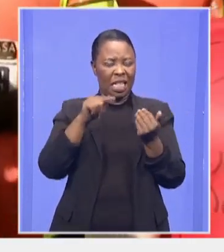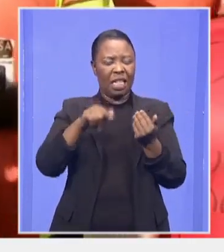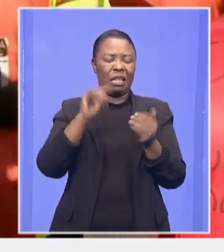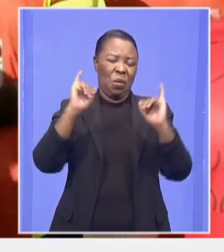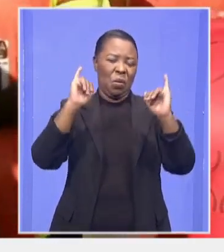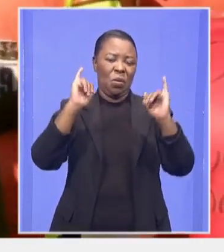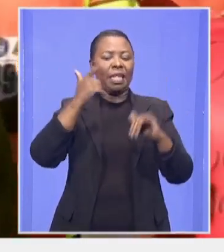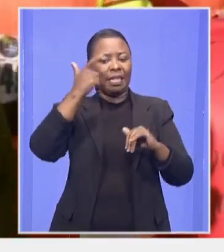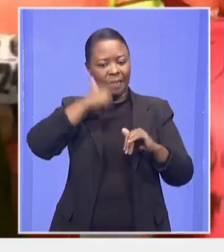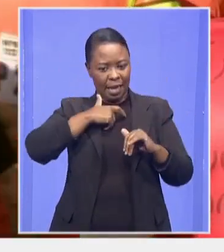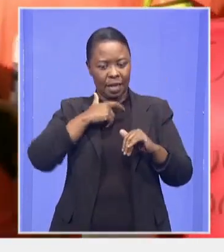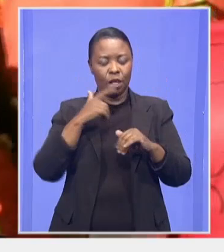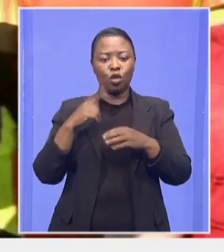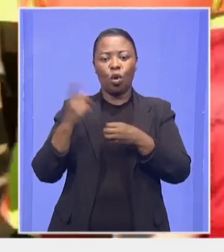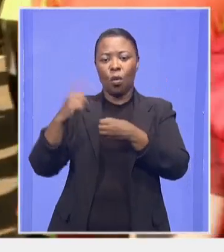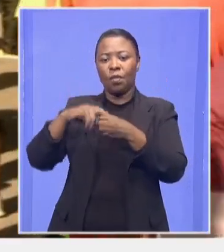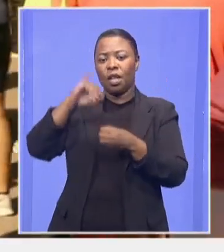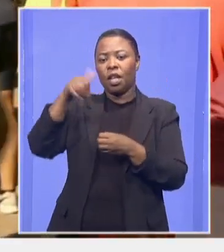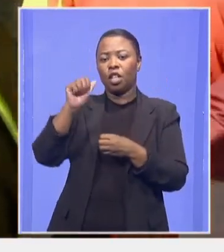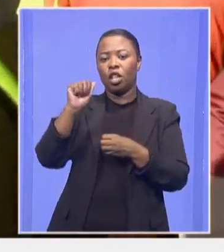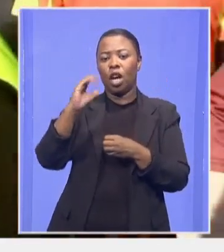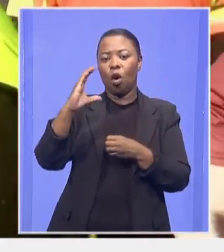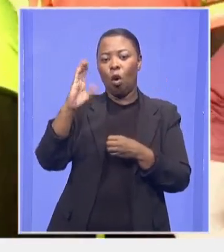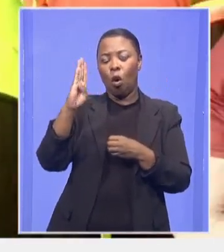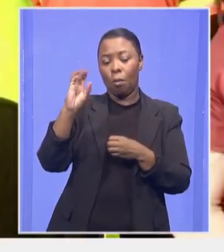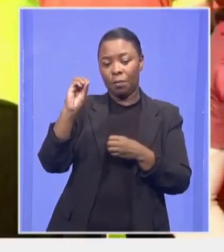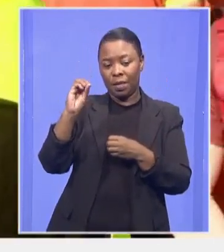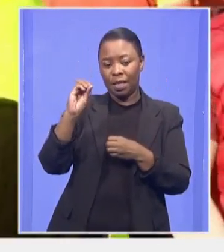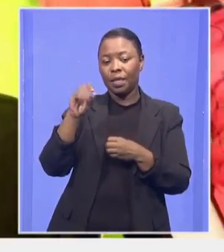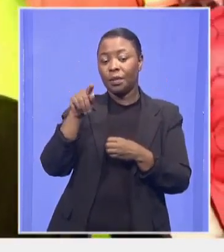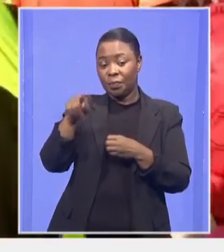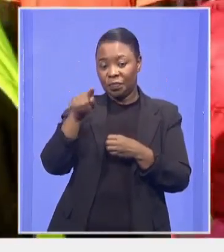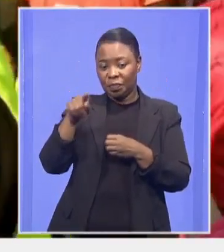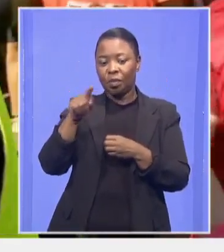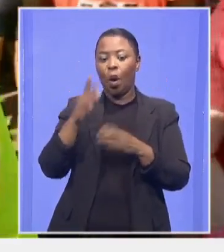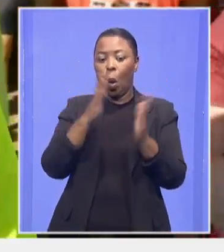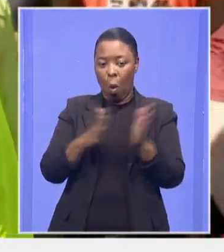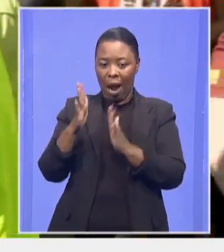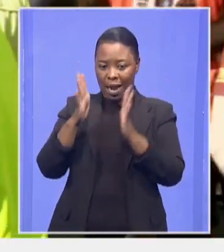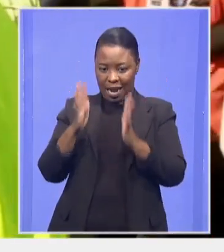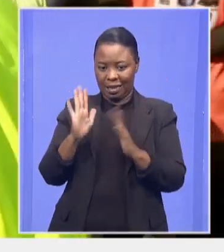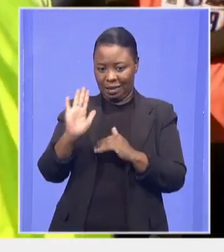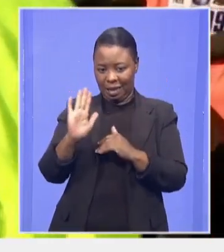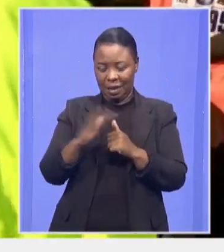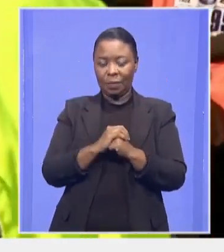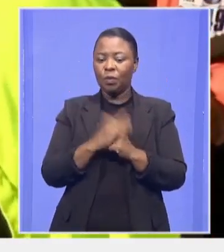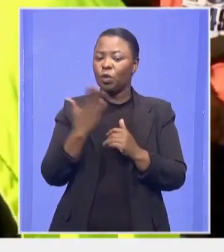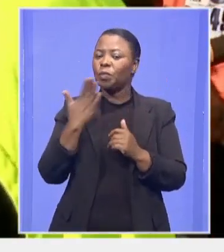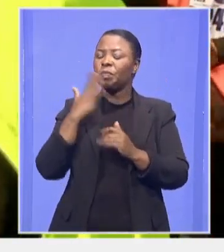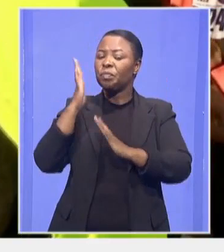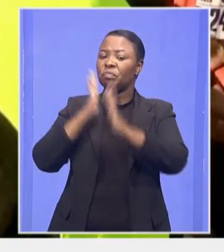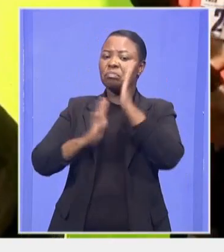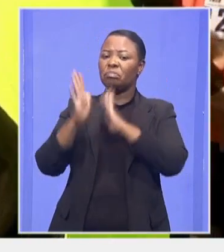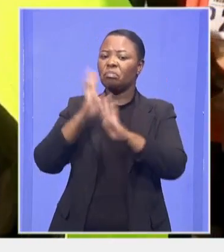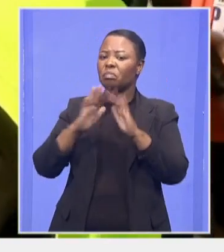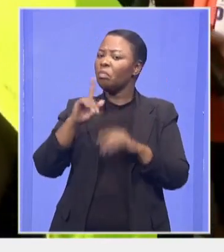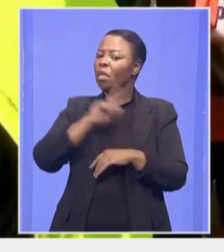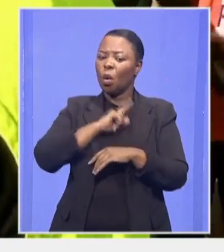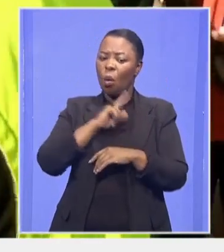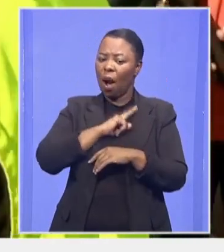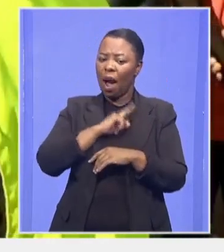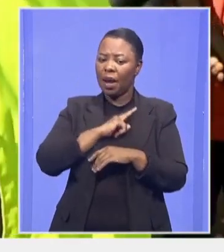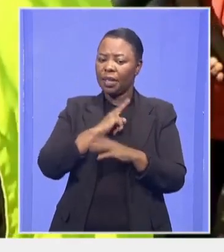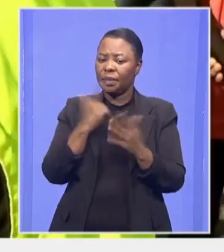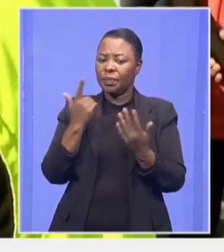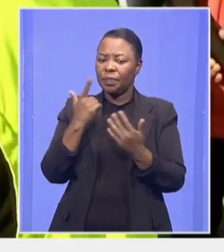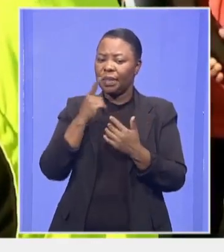joined by Mr. Ahmad Jacobs, who is the organizer of this event. Mr. Ahmad, just talk to us about the importance as to why you named